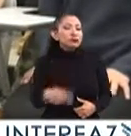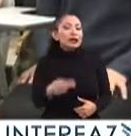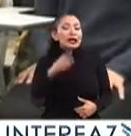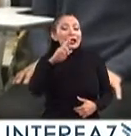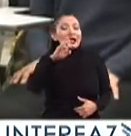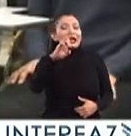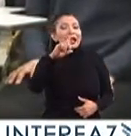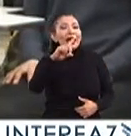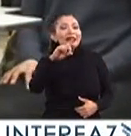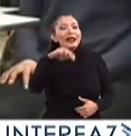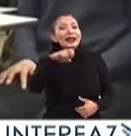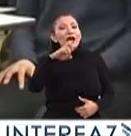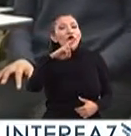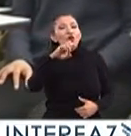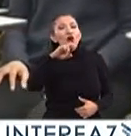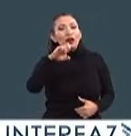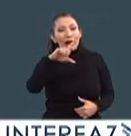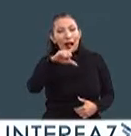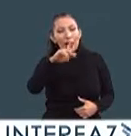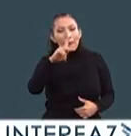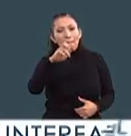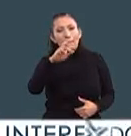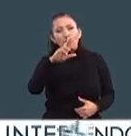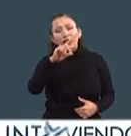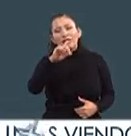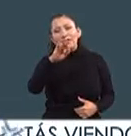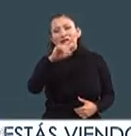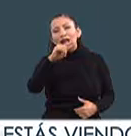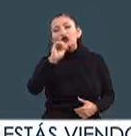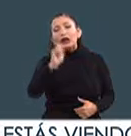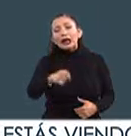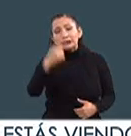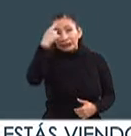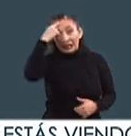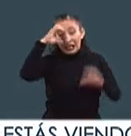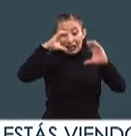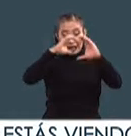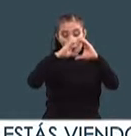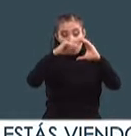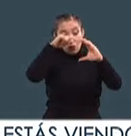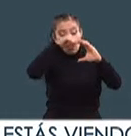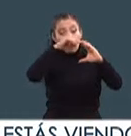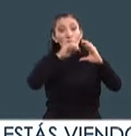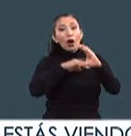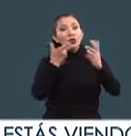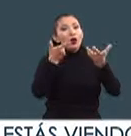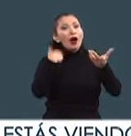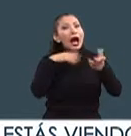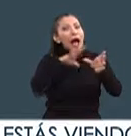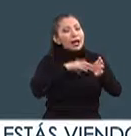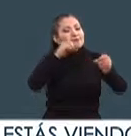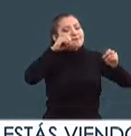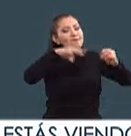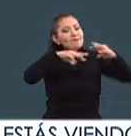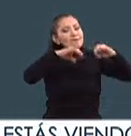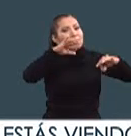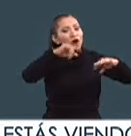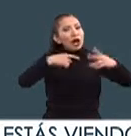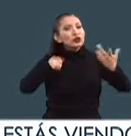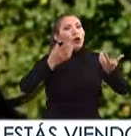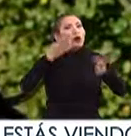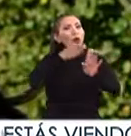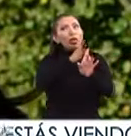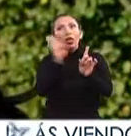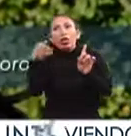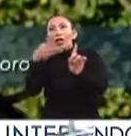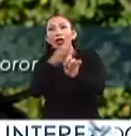red neuronal por defecto, que se refiere a las regiones del cerebro que se mantienen activas cuando la mente divaga